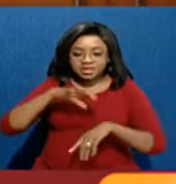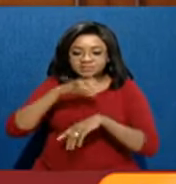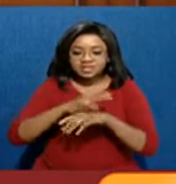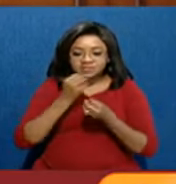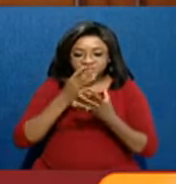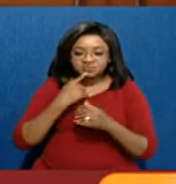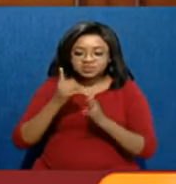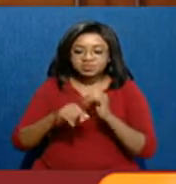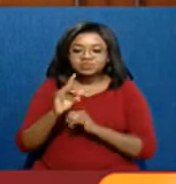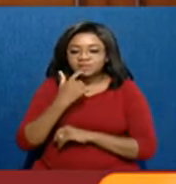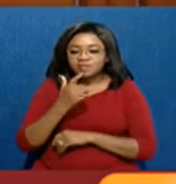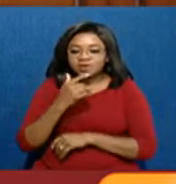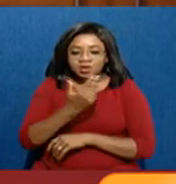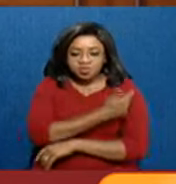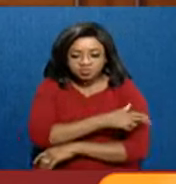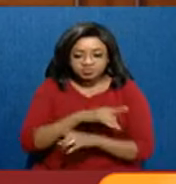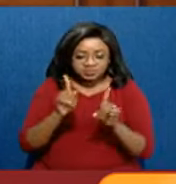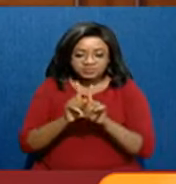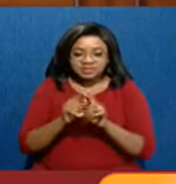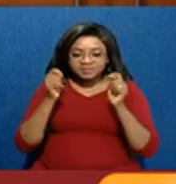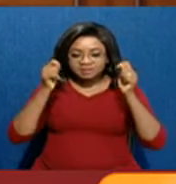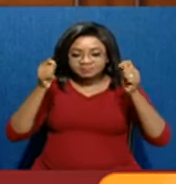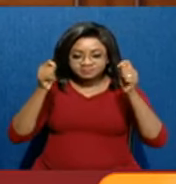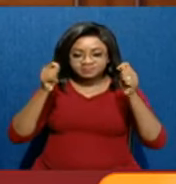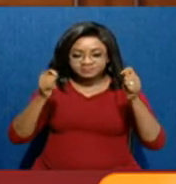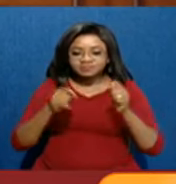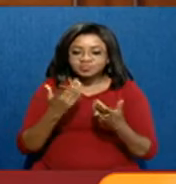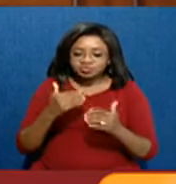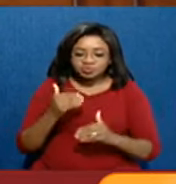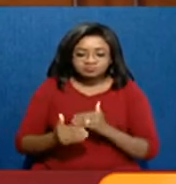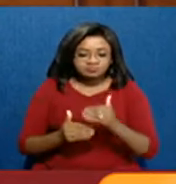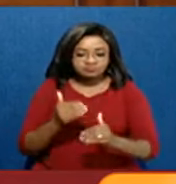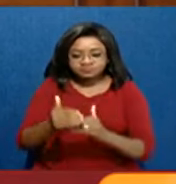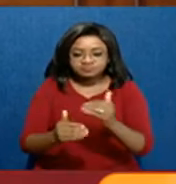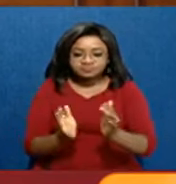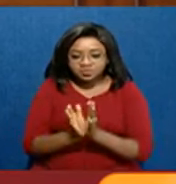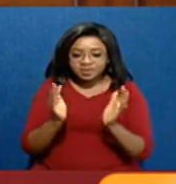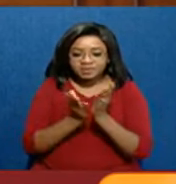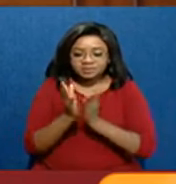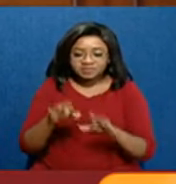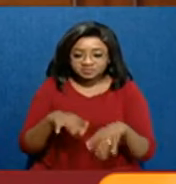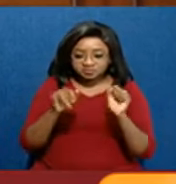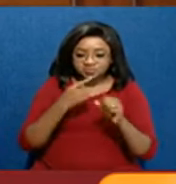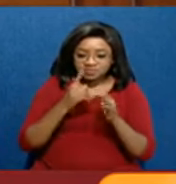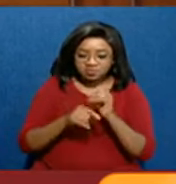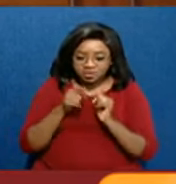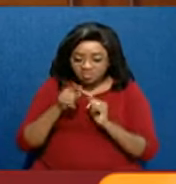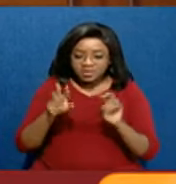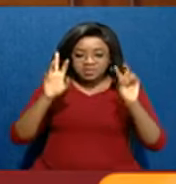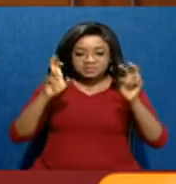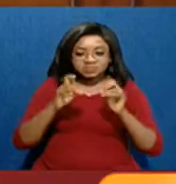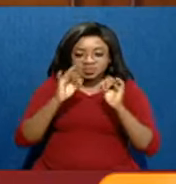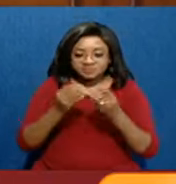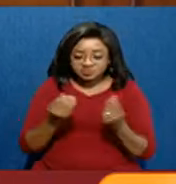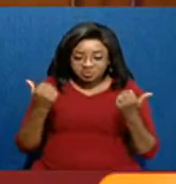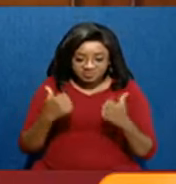Moi Teaching and Referral Hospital were also asked to join the strike. So slowly, the head of the public service saying that if this issue is not